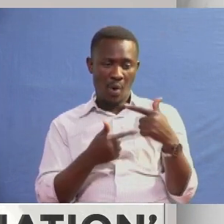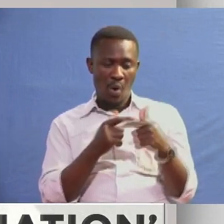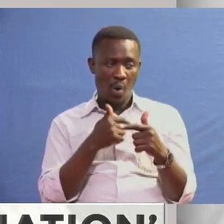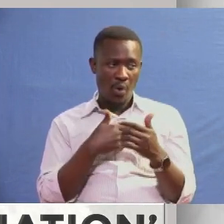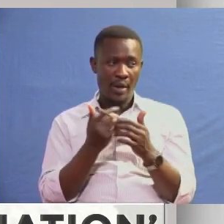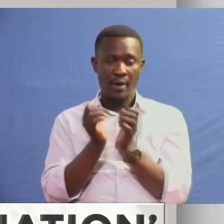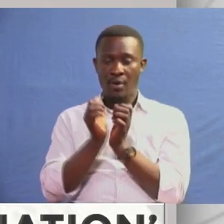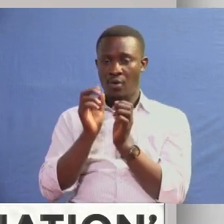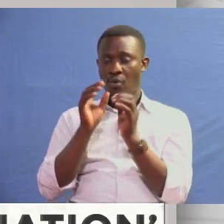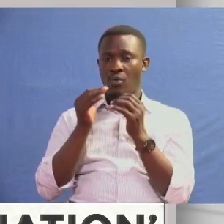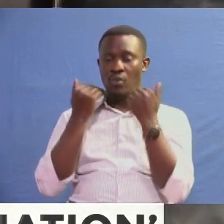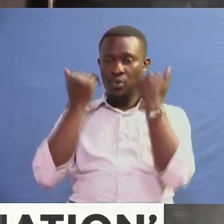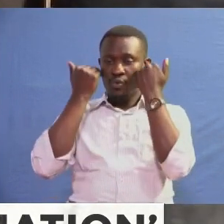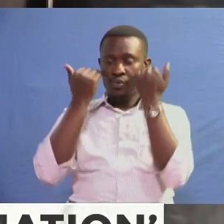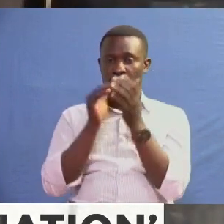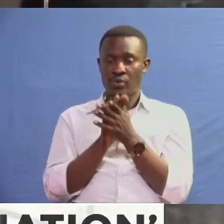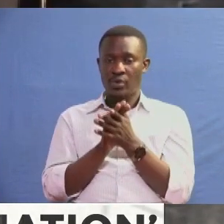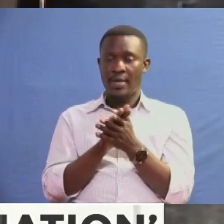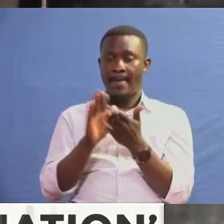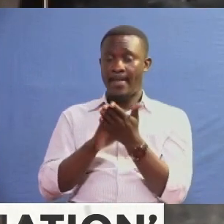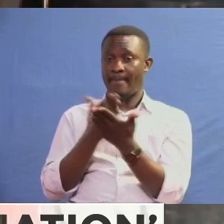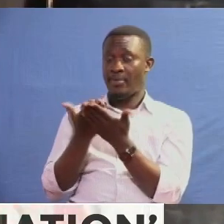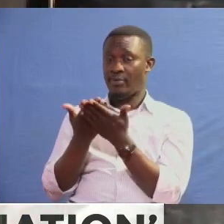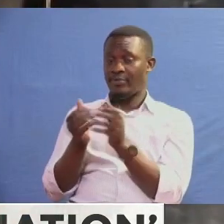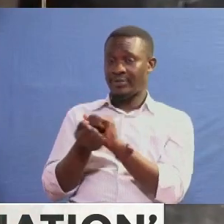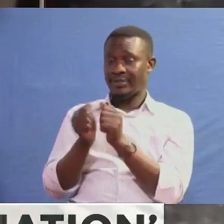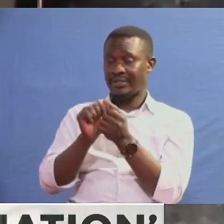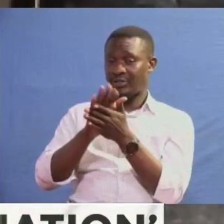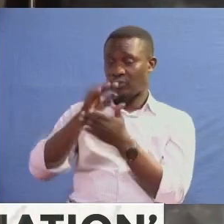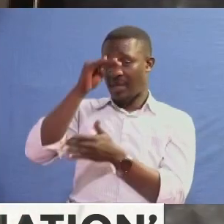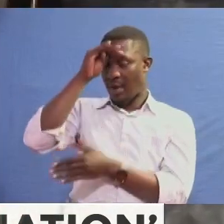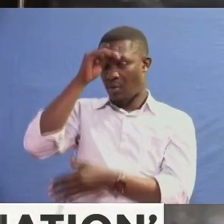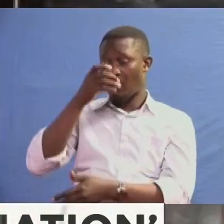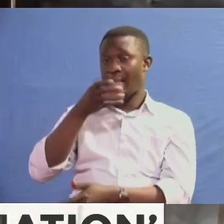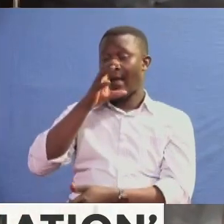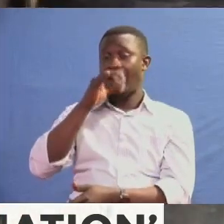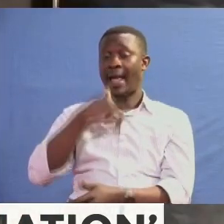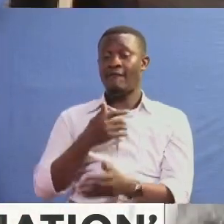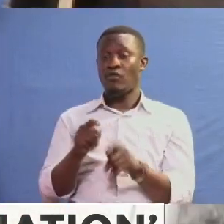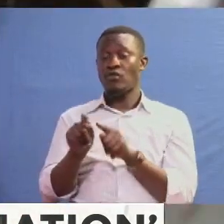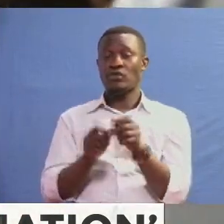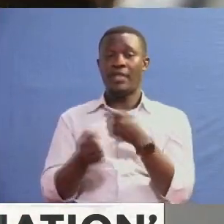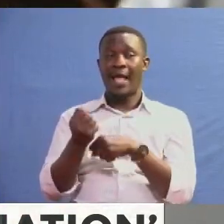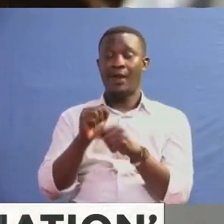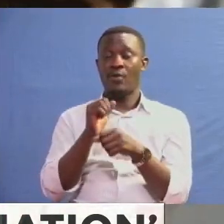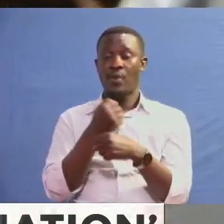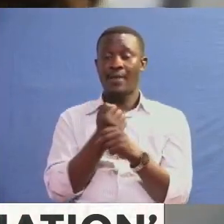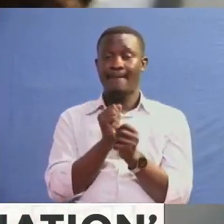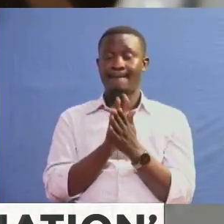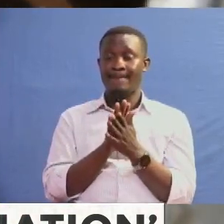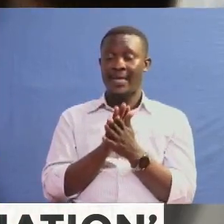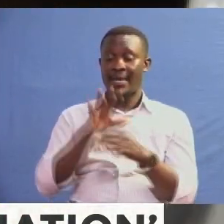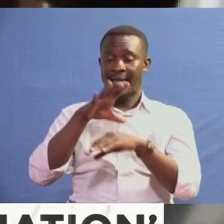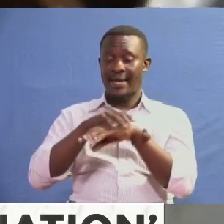prosecutions for non-compliance. The proposed amendment to the Alcoholic Drinks Control Act will enhance traceability of